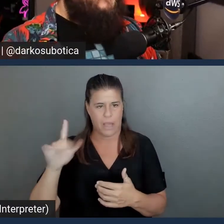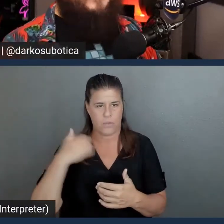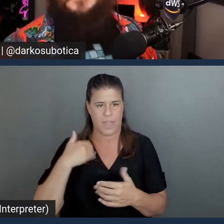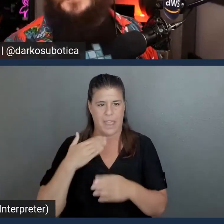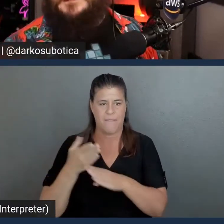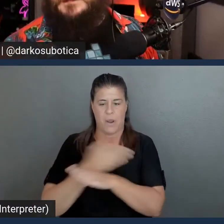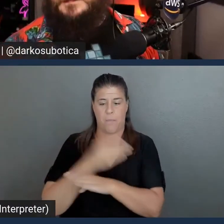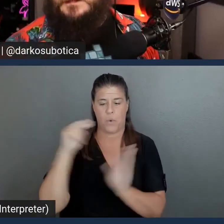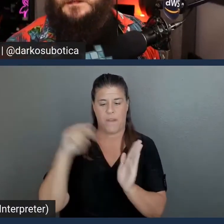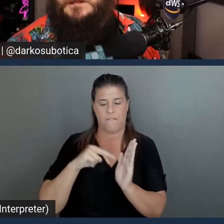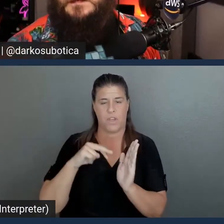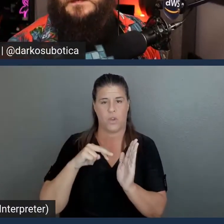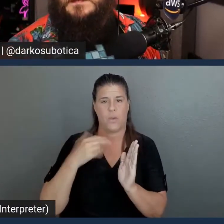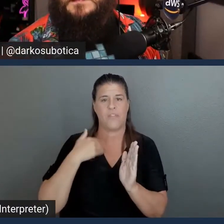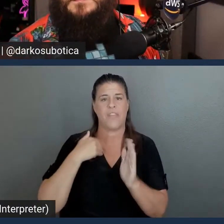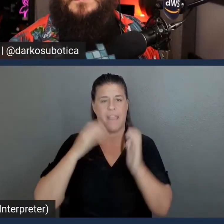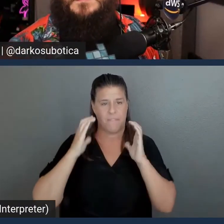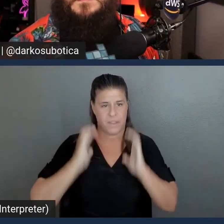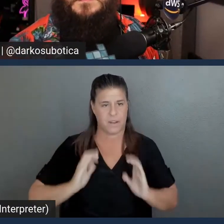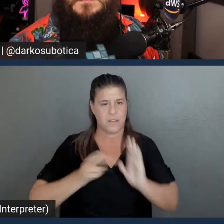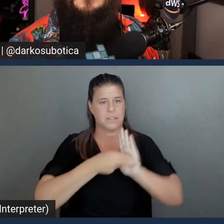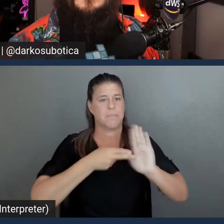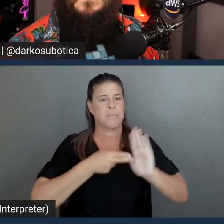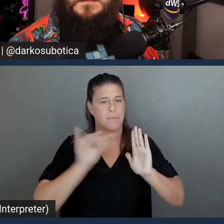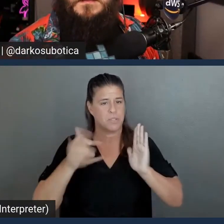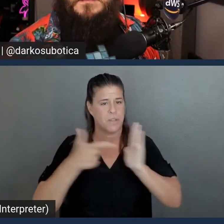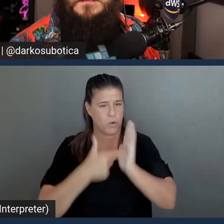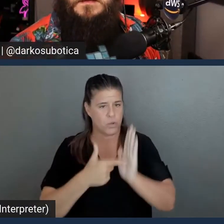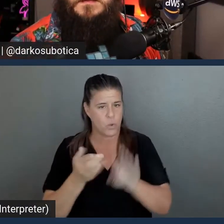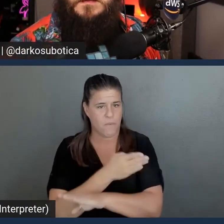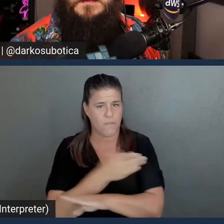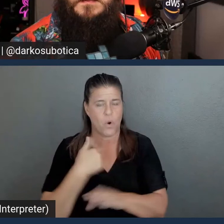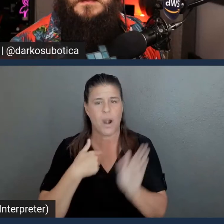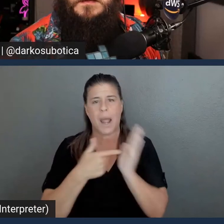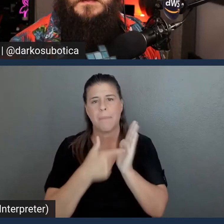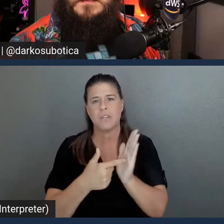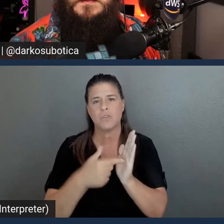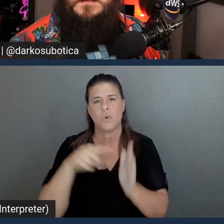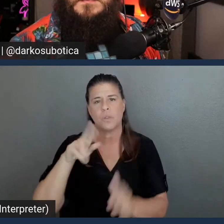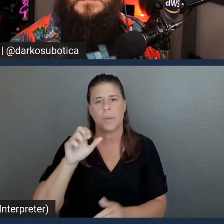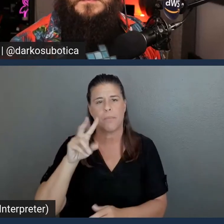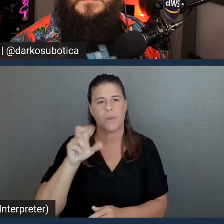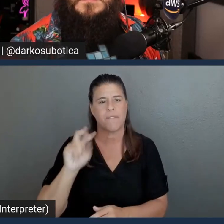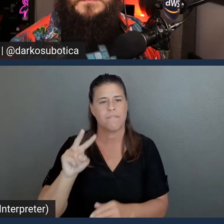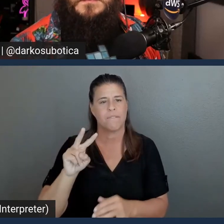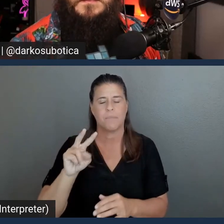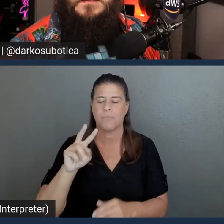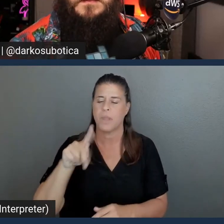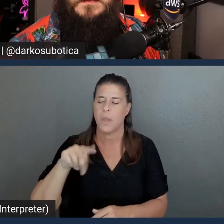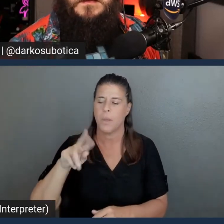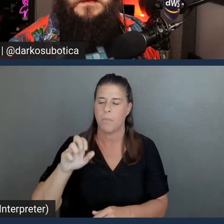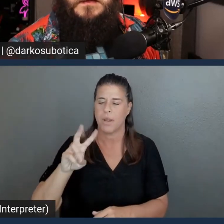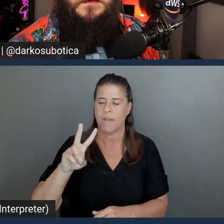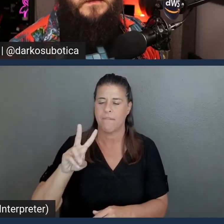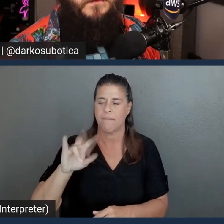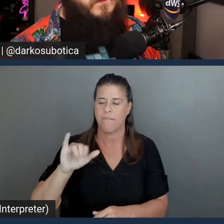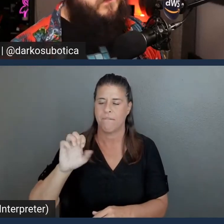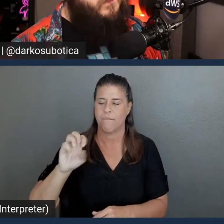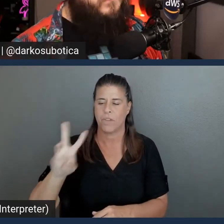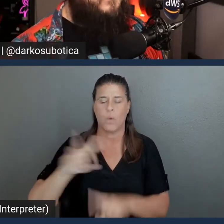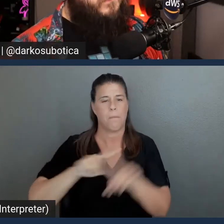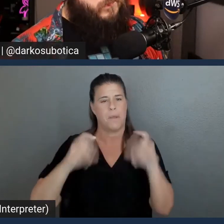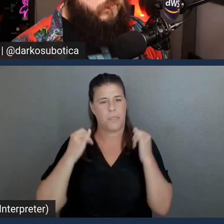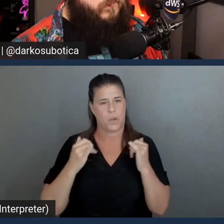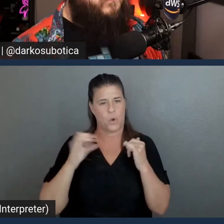has the custom labels feature that I showed earlier. I've been showing the preview, but the current code is